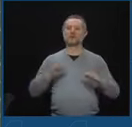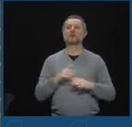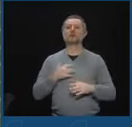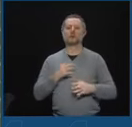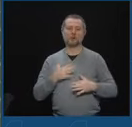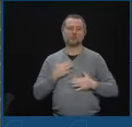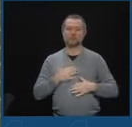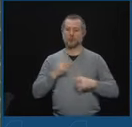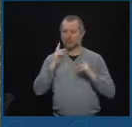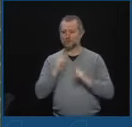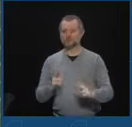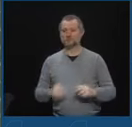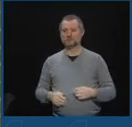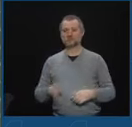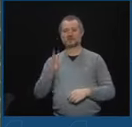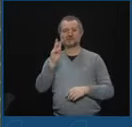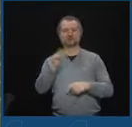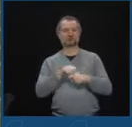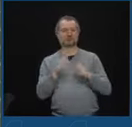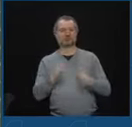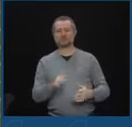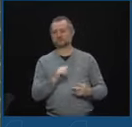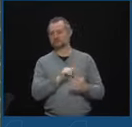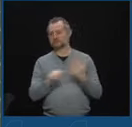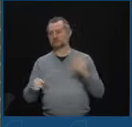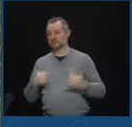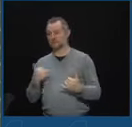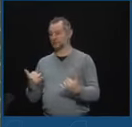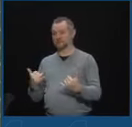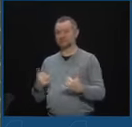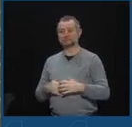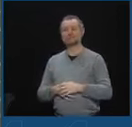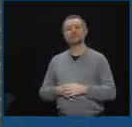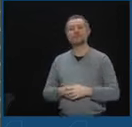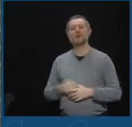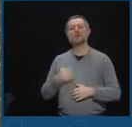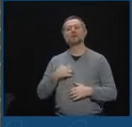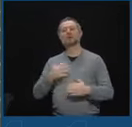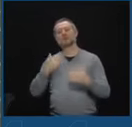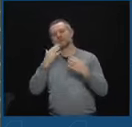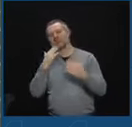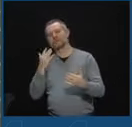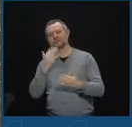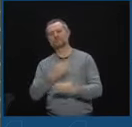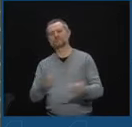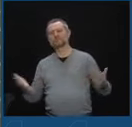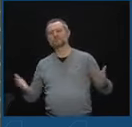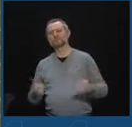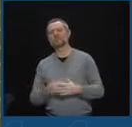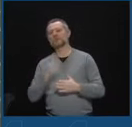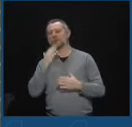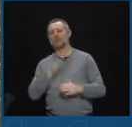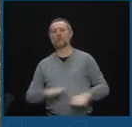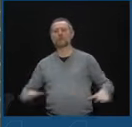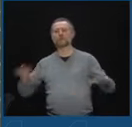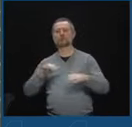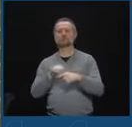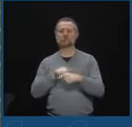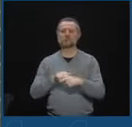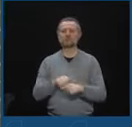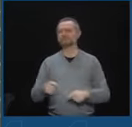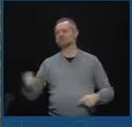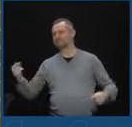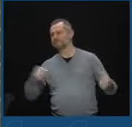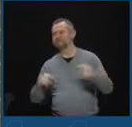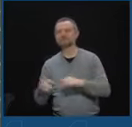current trainers that's here with us today, and I just want to say thank you. And I want to say thank you to all of our trainees who come, and